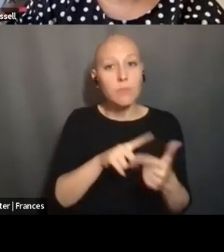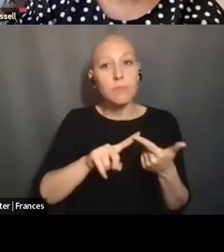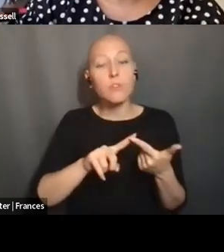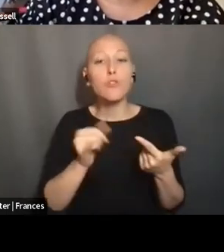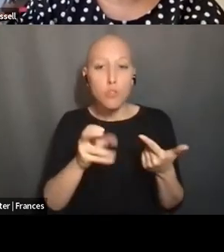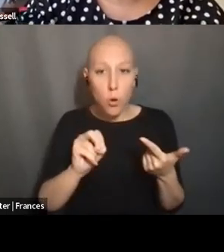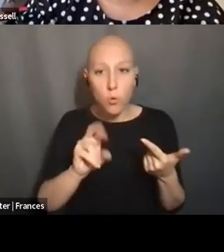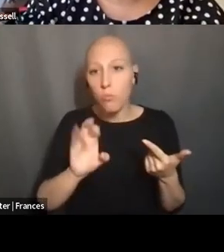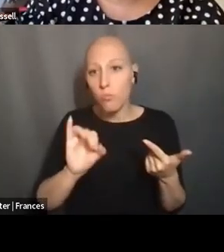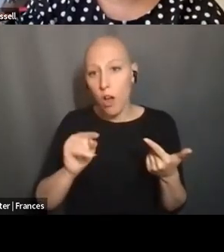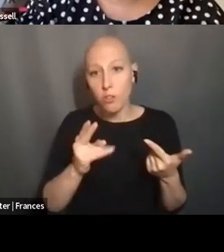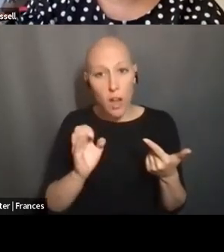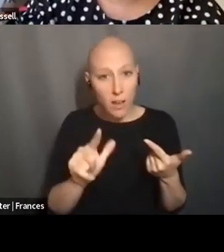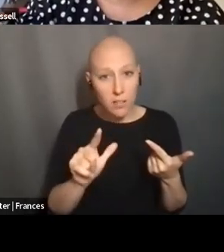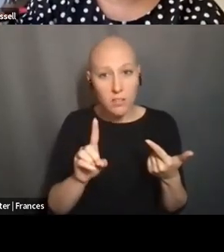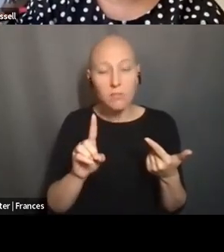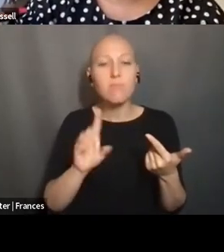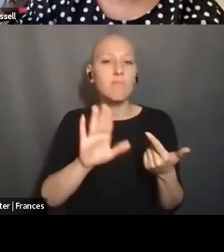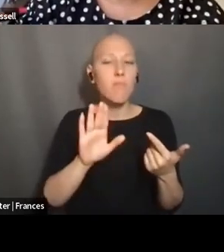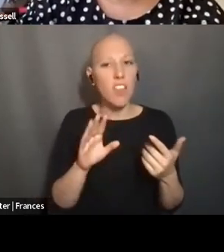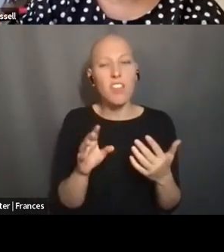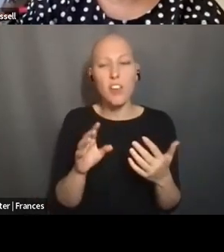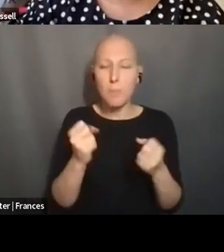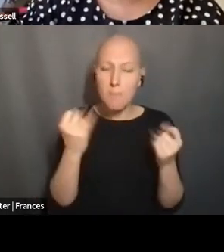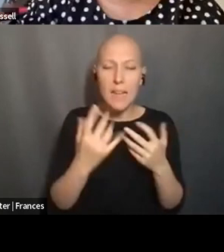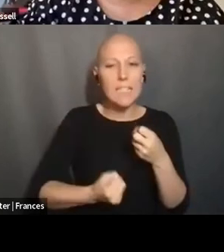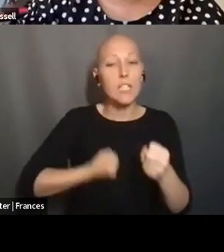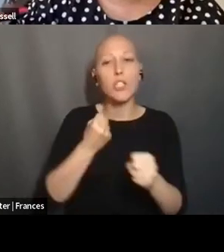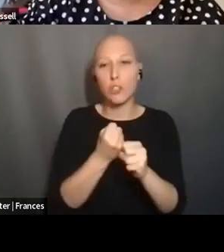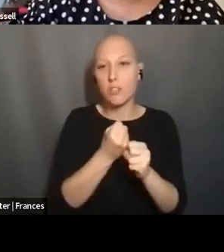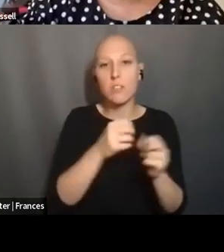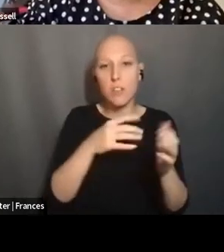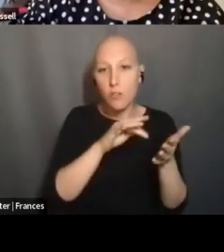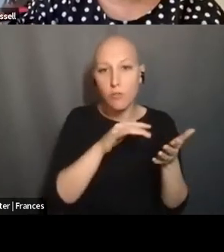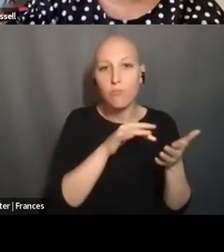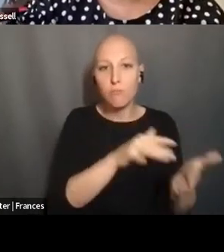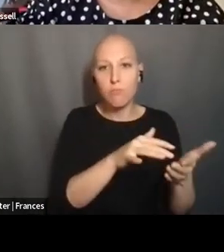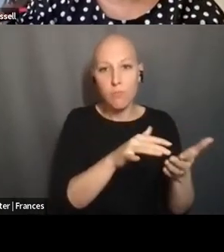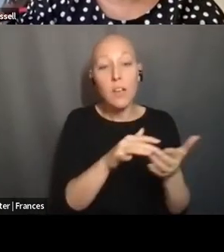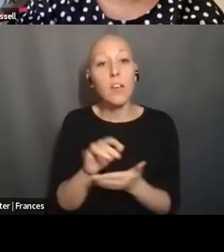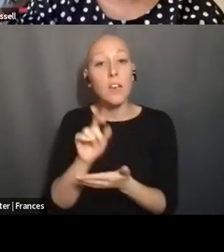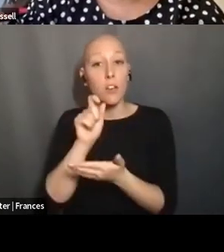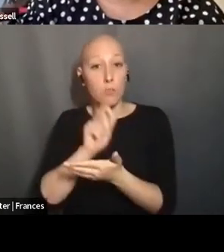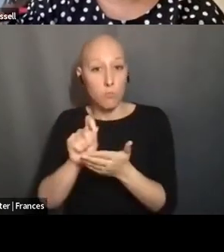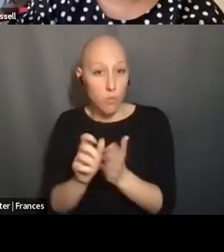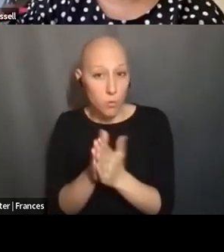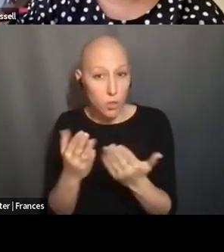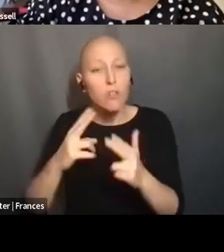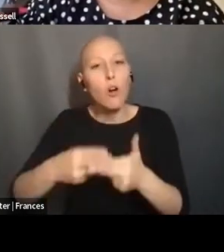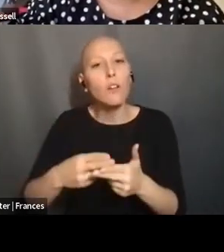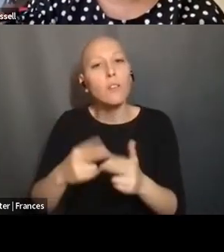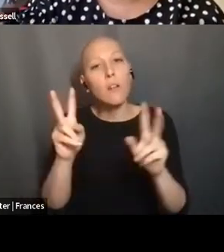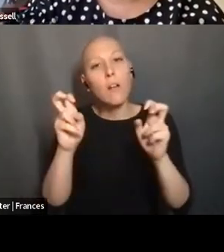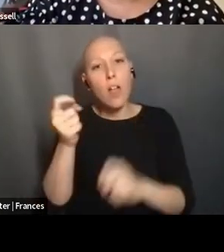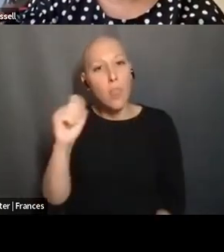Rothschild's decade-spanning research that culminated in the book, The Dream of the Perfect Child. It's included seminal work by